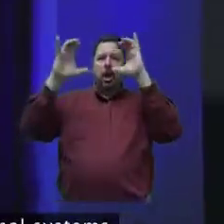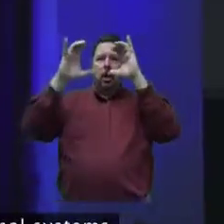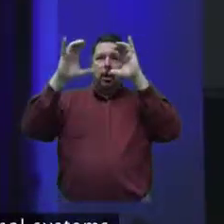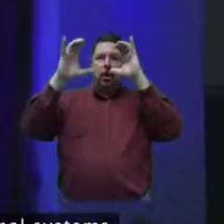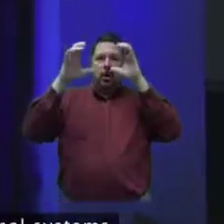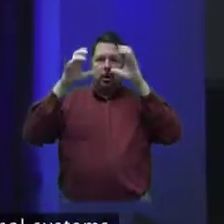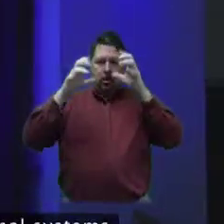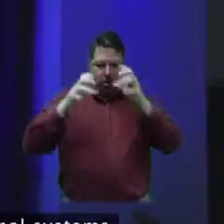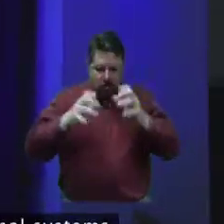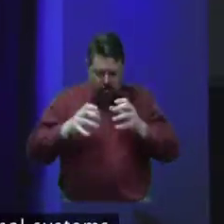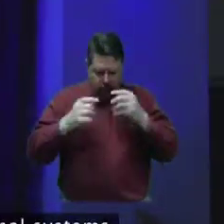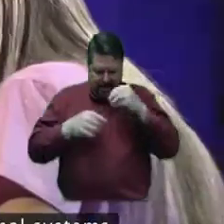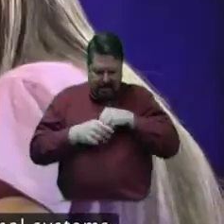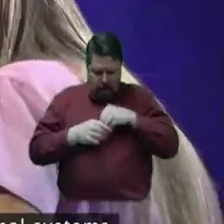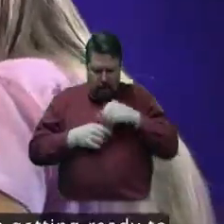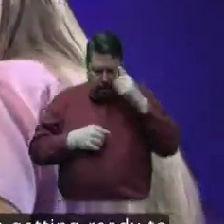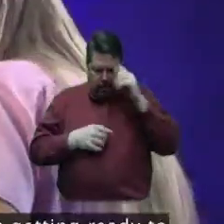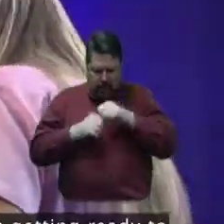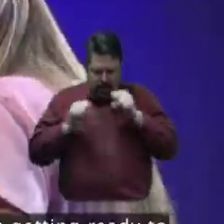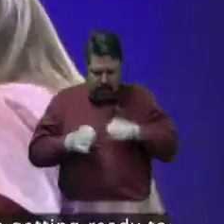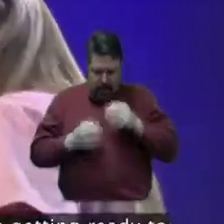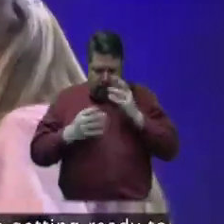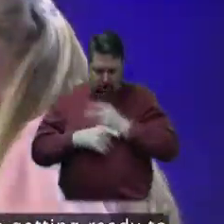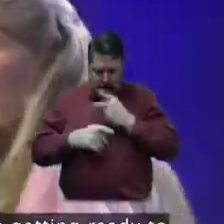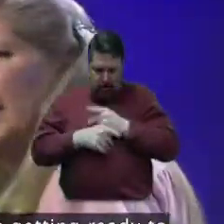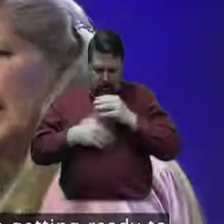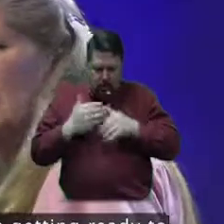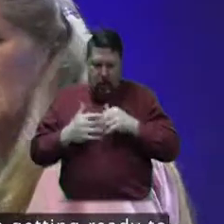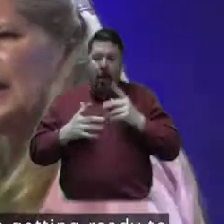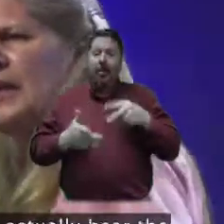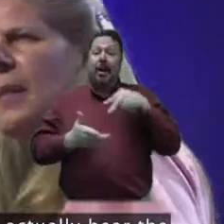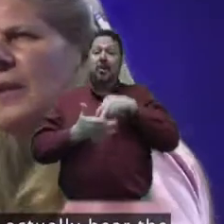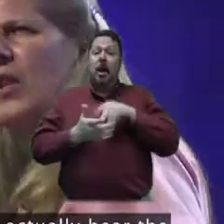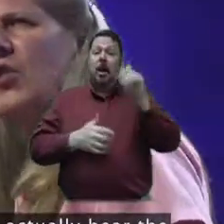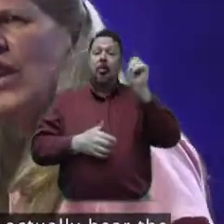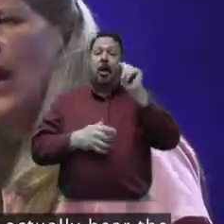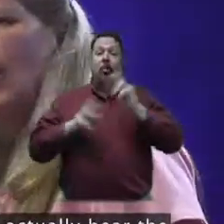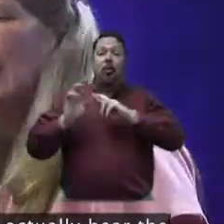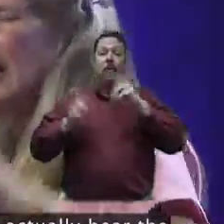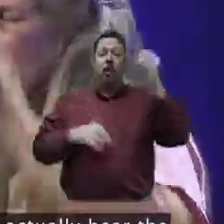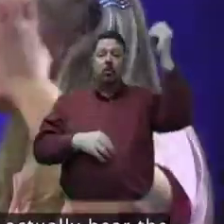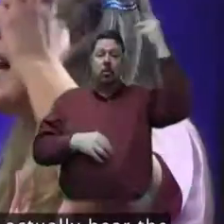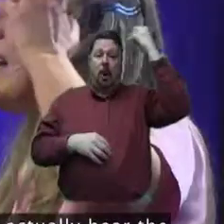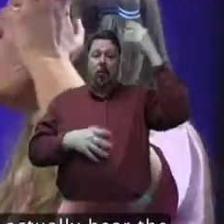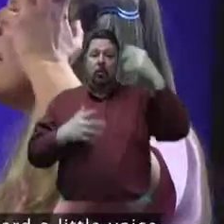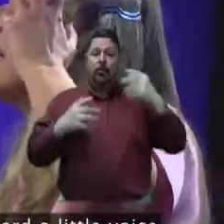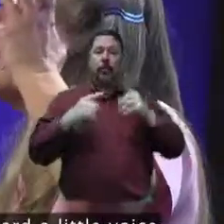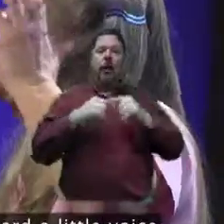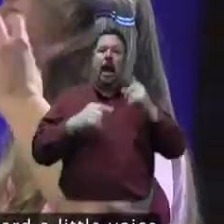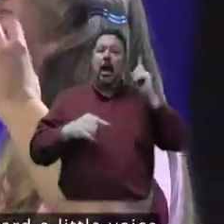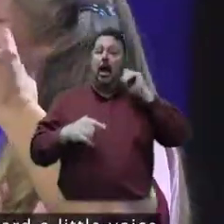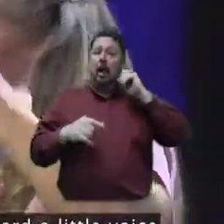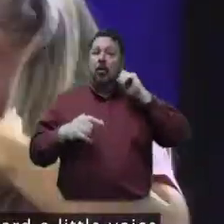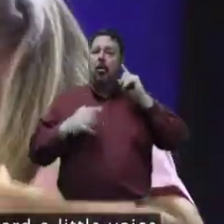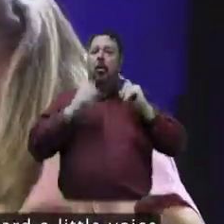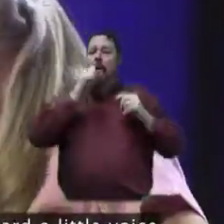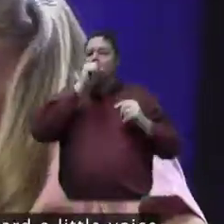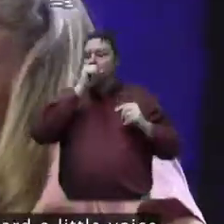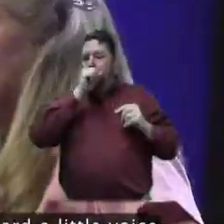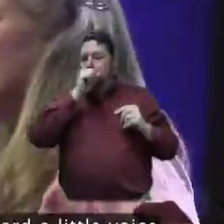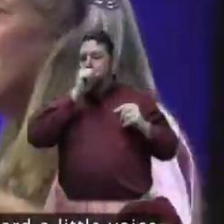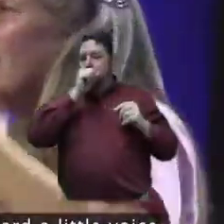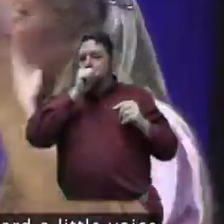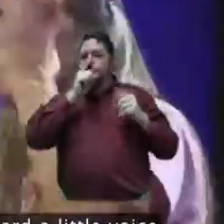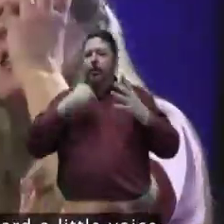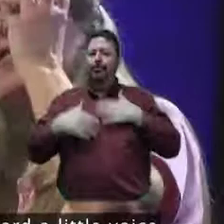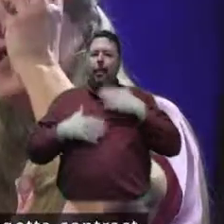focused on internal systems. And I'm standing in my bathroom getting ready to step into the shower, and I could actually hear the dialogue inside